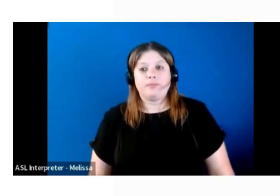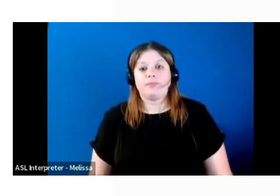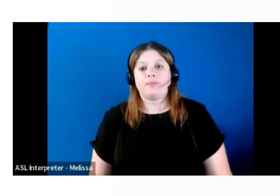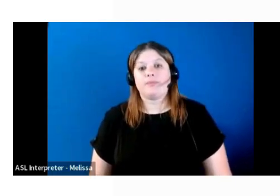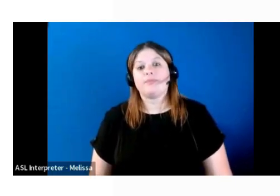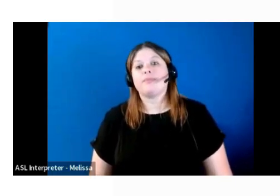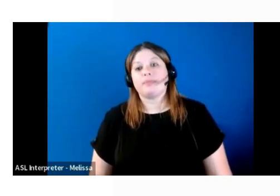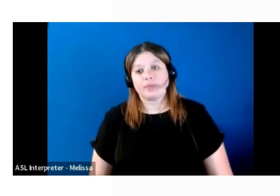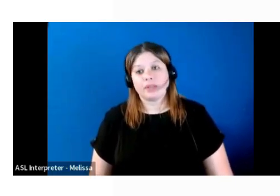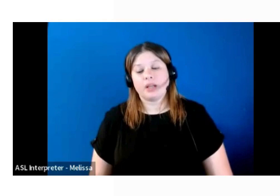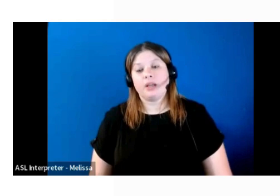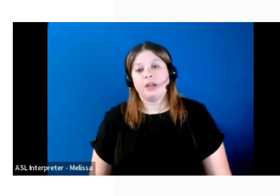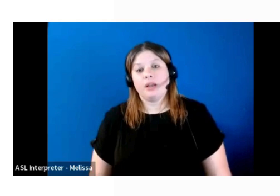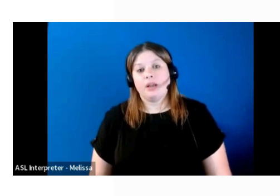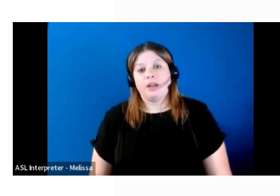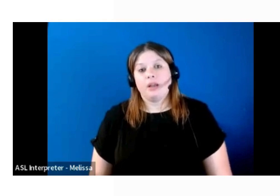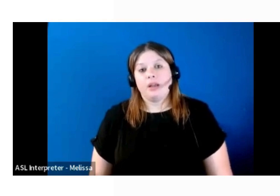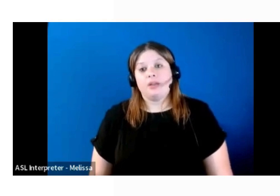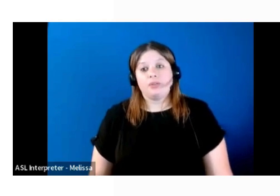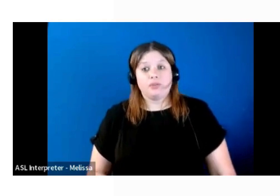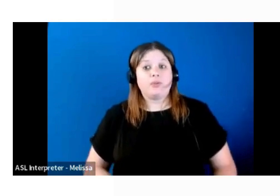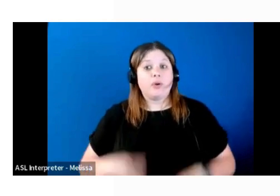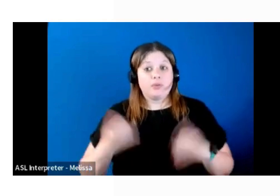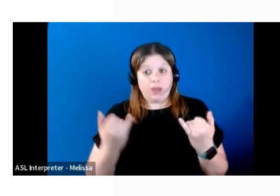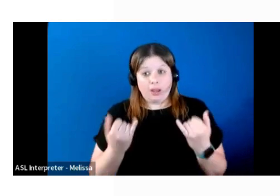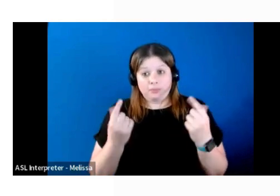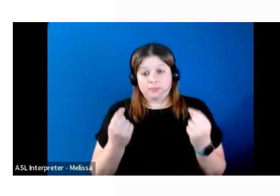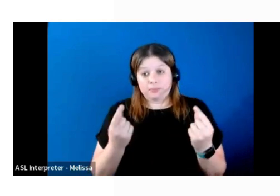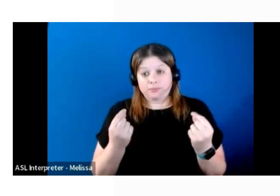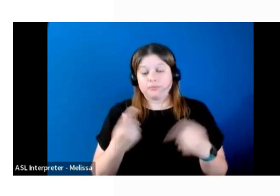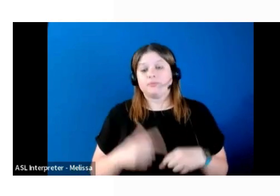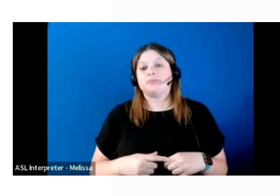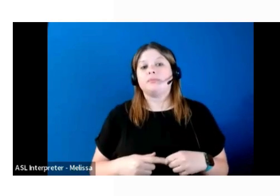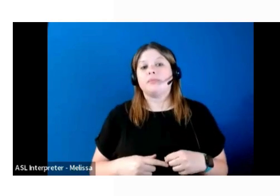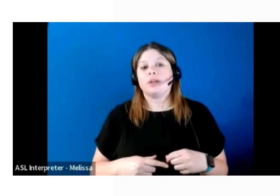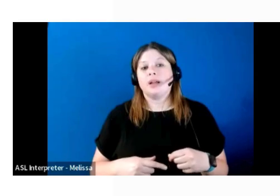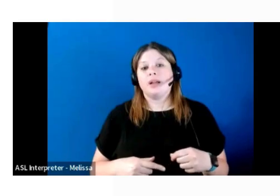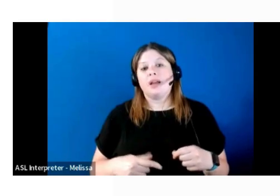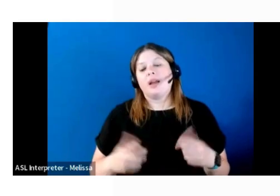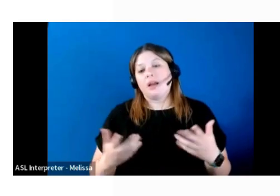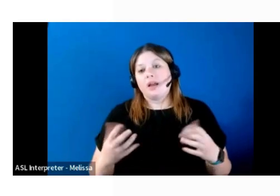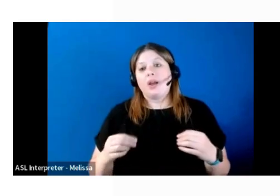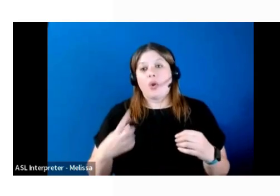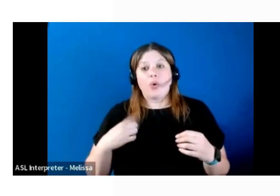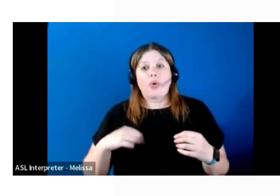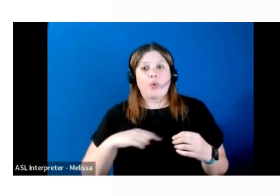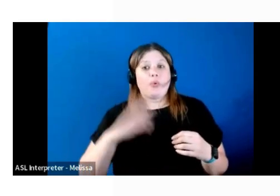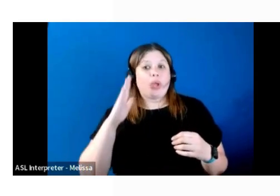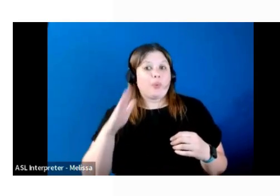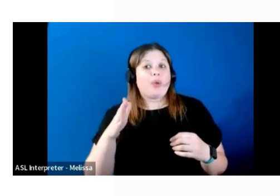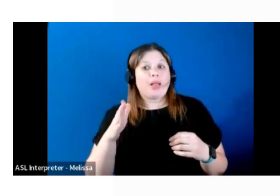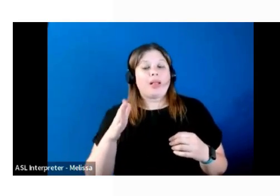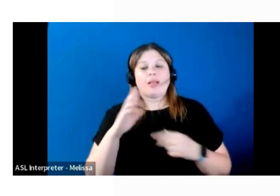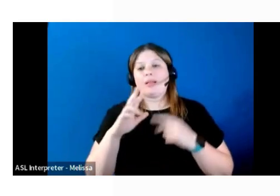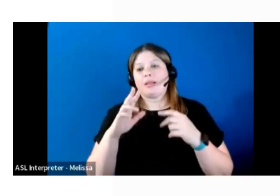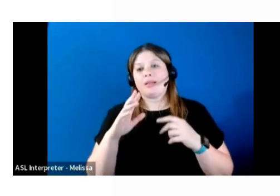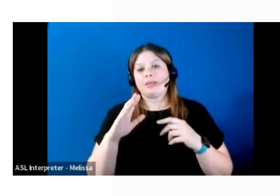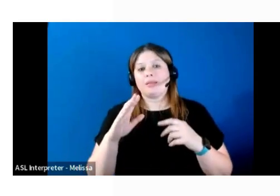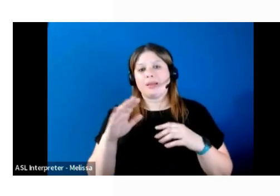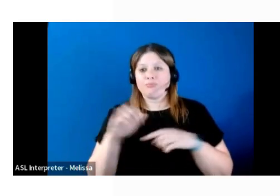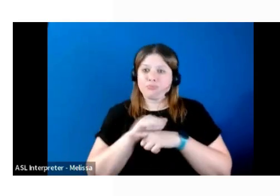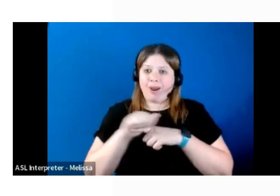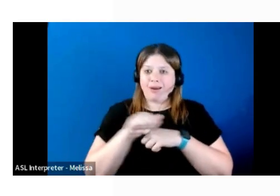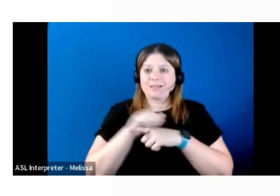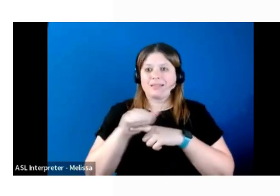this, what I'm going to do now is we're going to do a version of that My